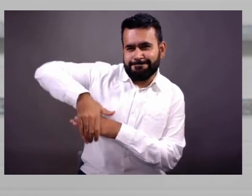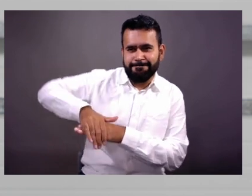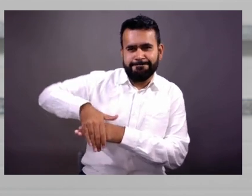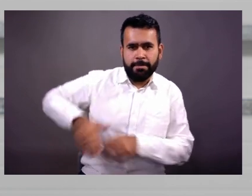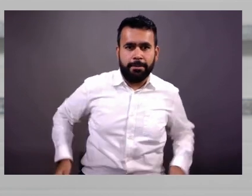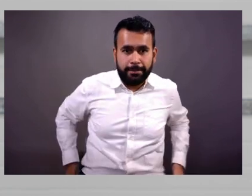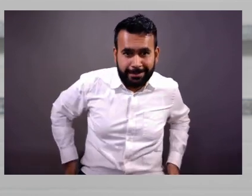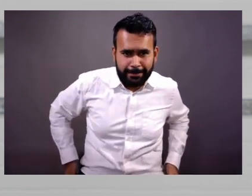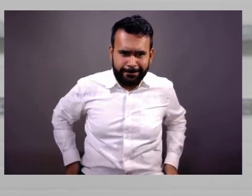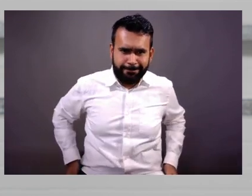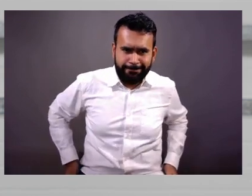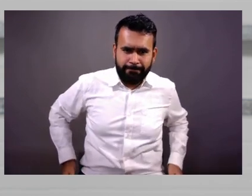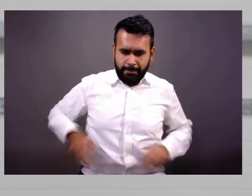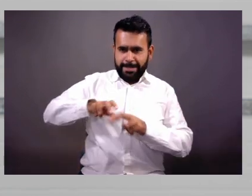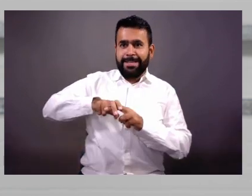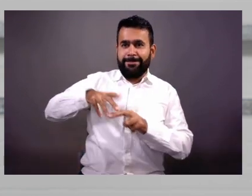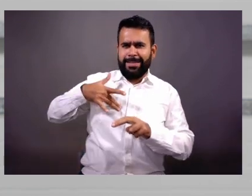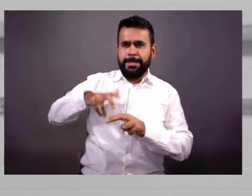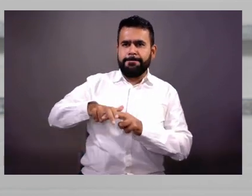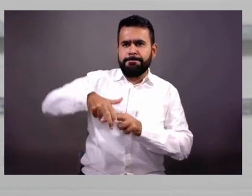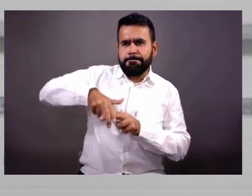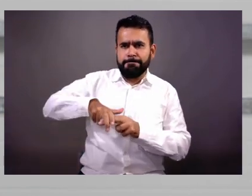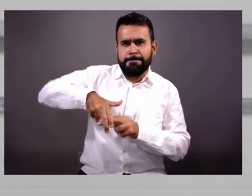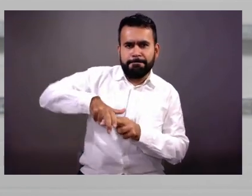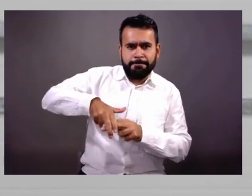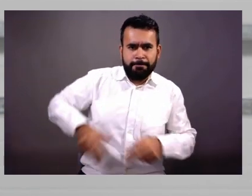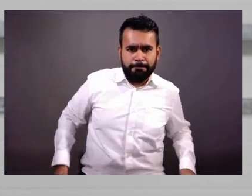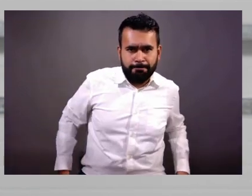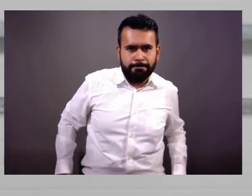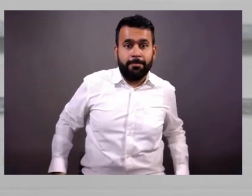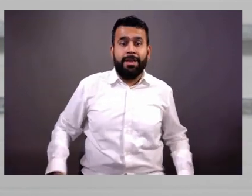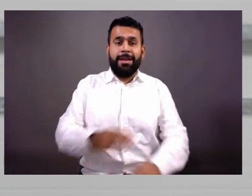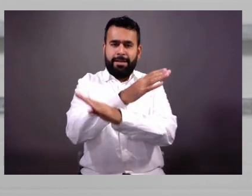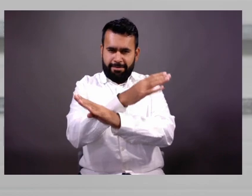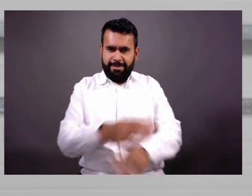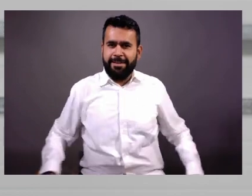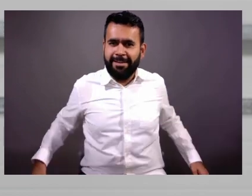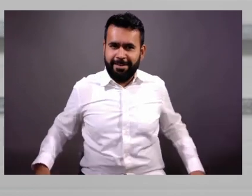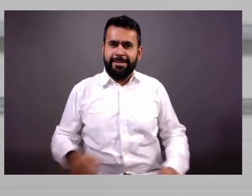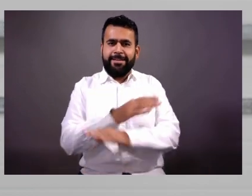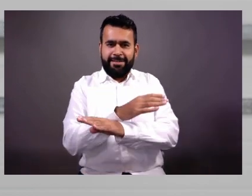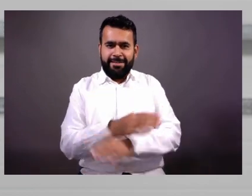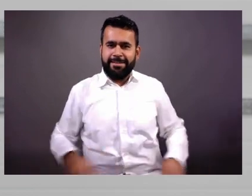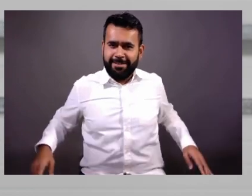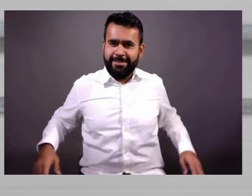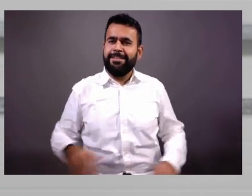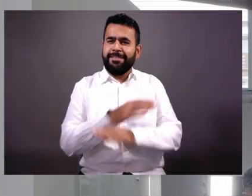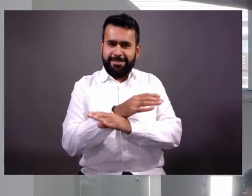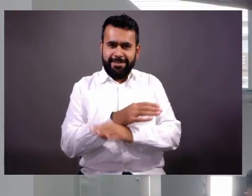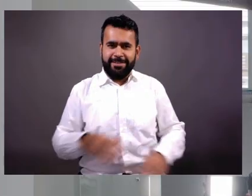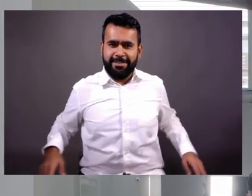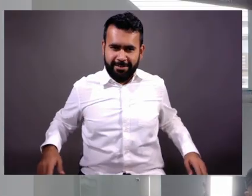da, da, da, da. And then when you add in the arms, you still do the lean. So 1,